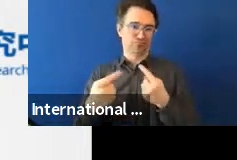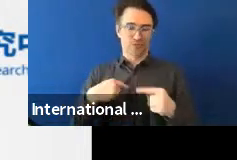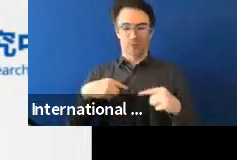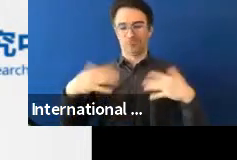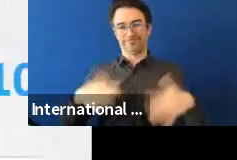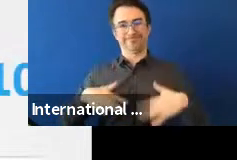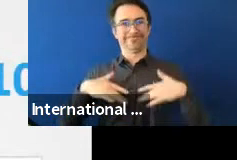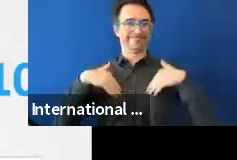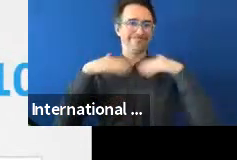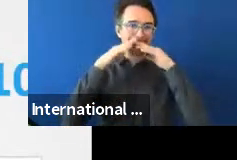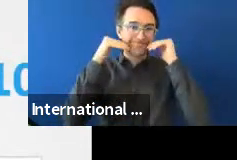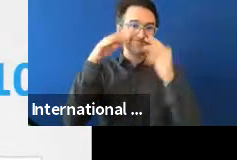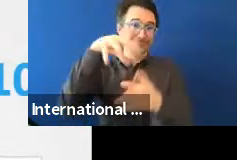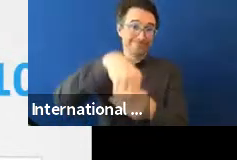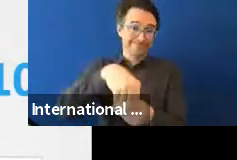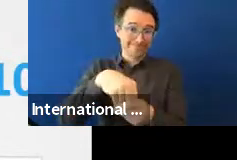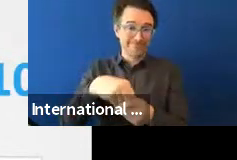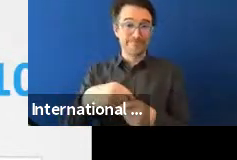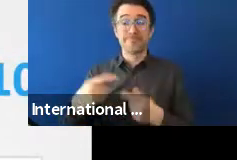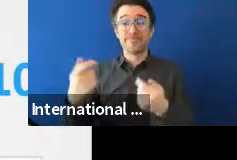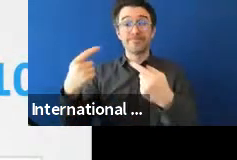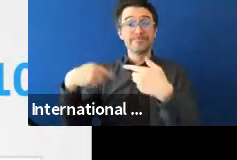Next slide, please.